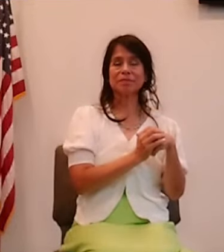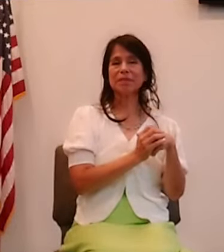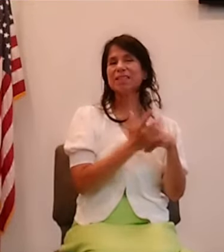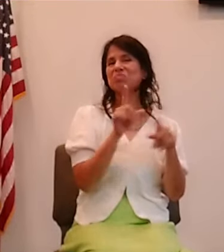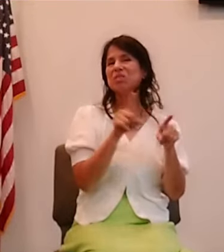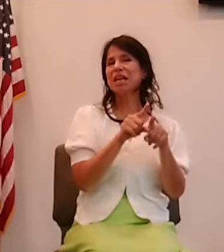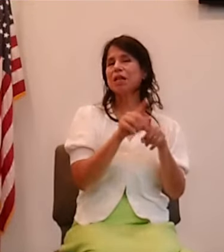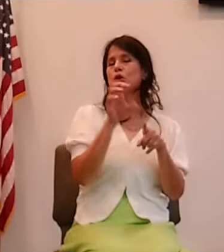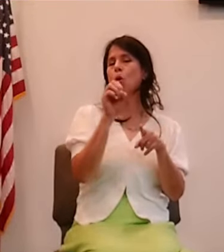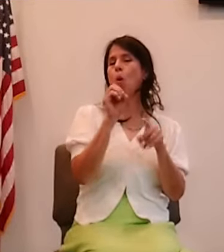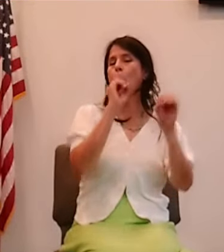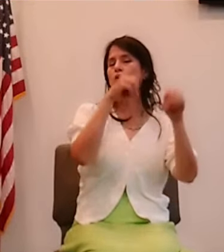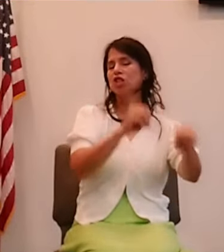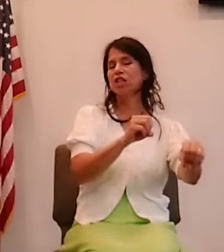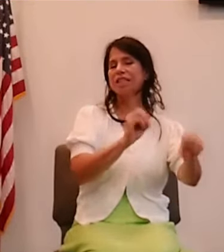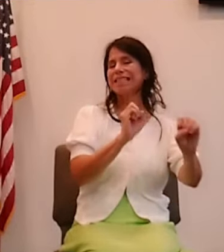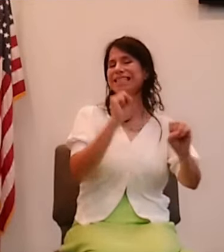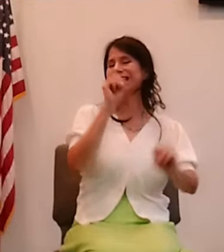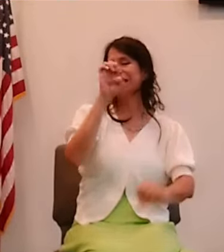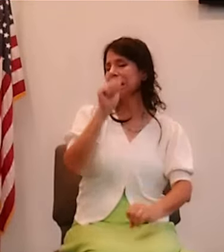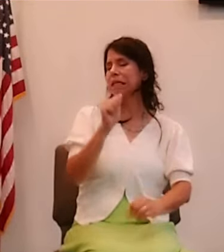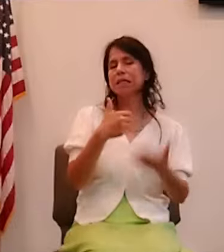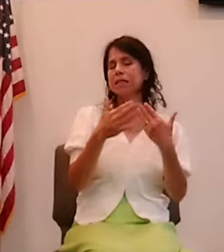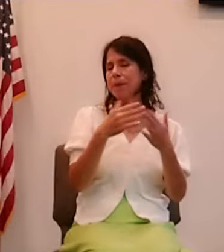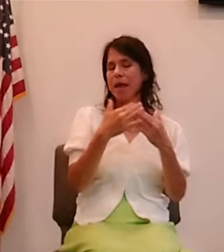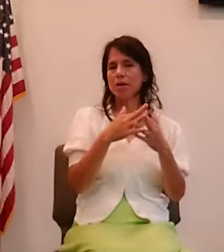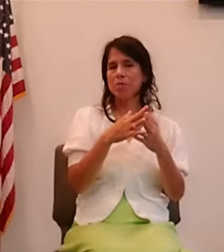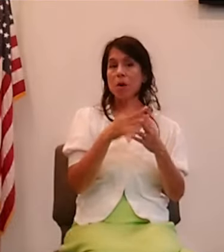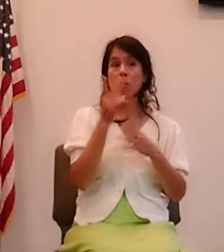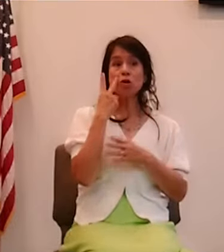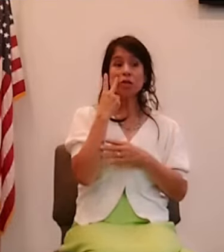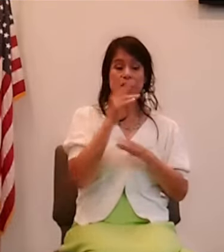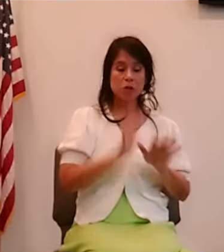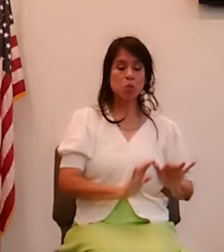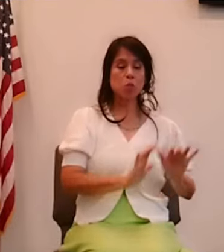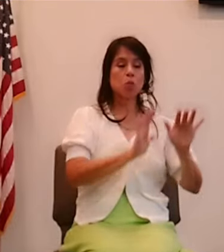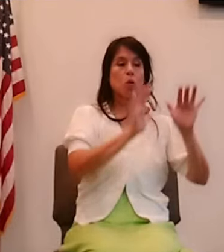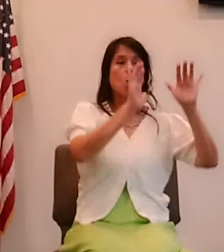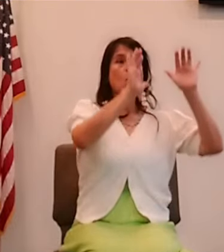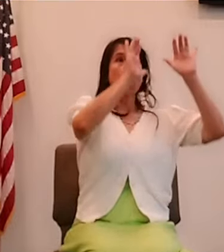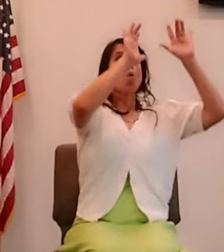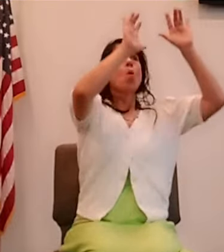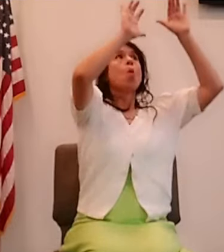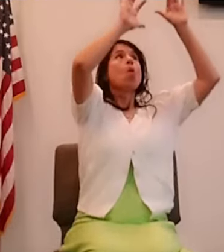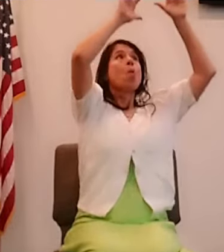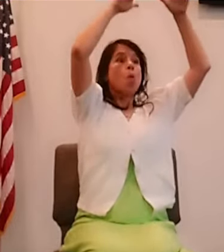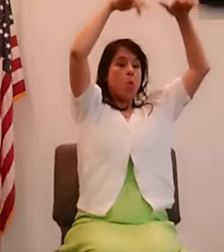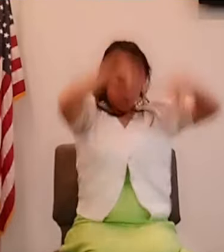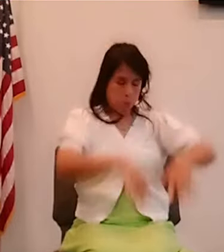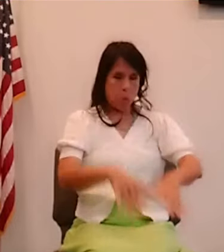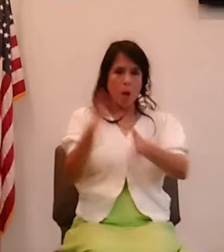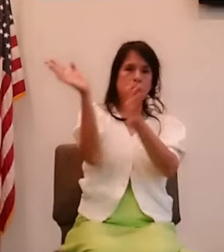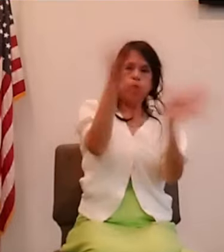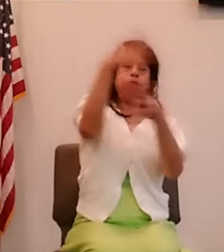ocean. Those people who see 15-foot swells in the middle of the night with winds that don't let